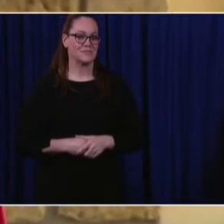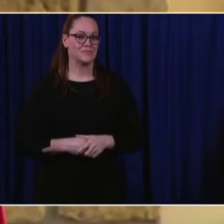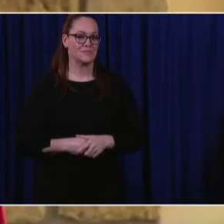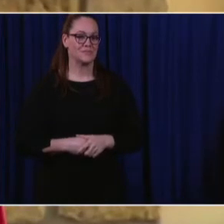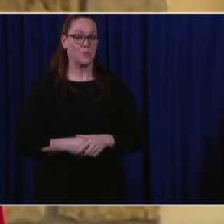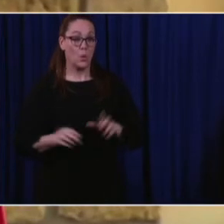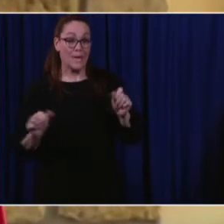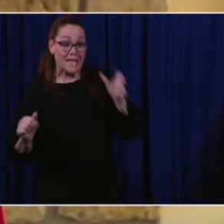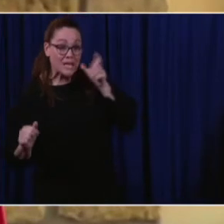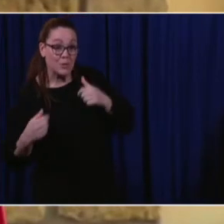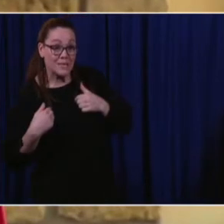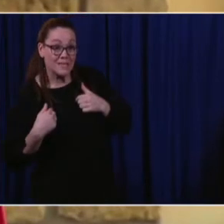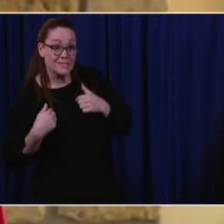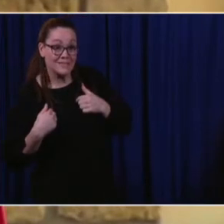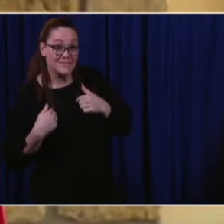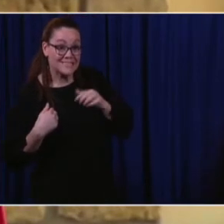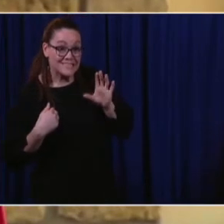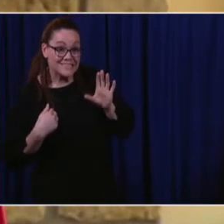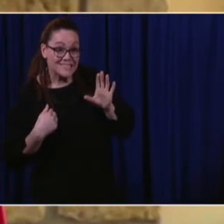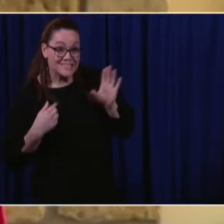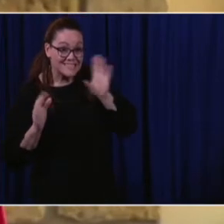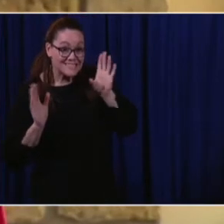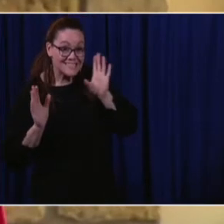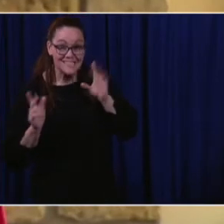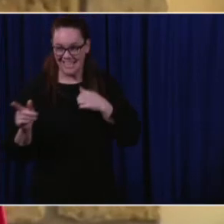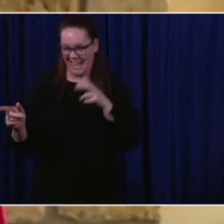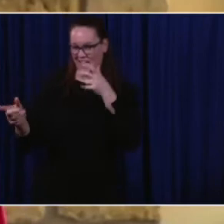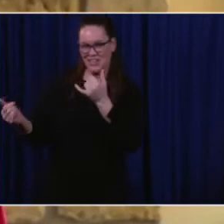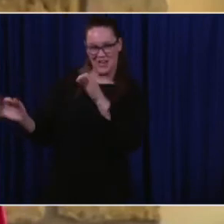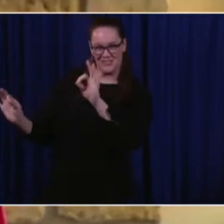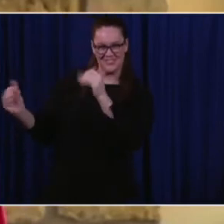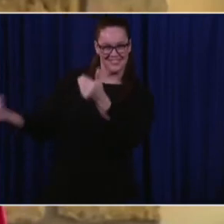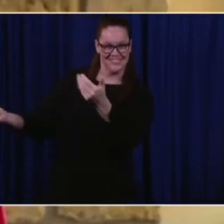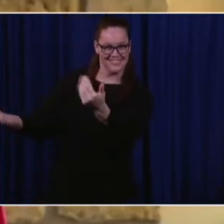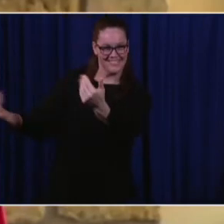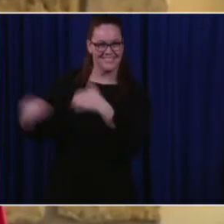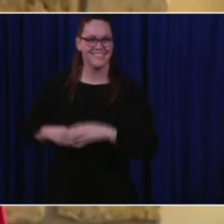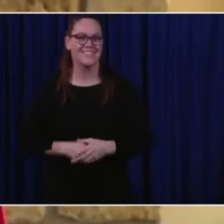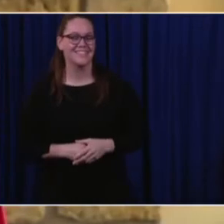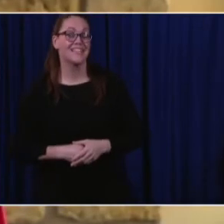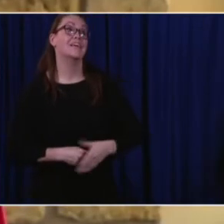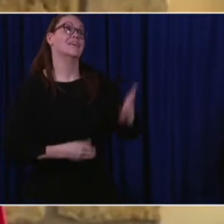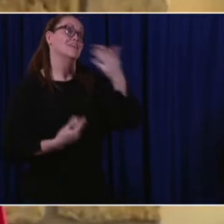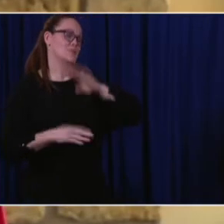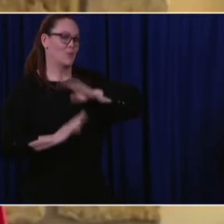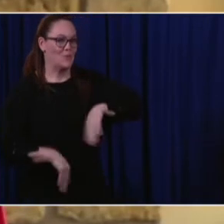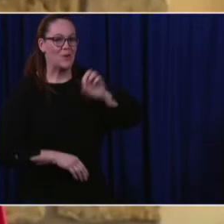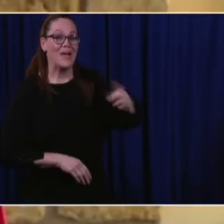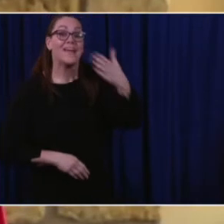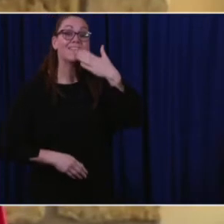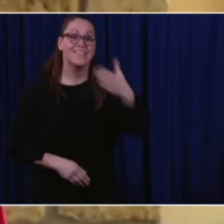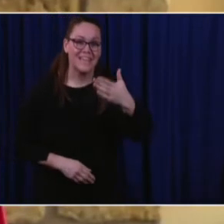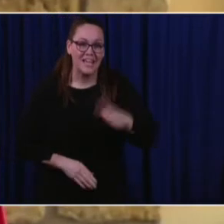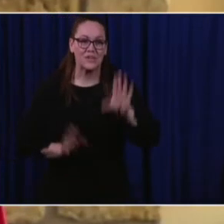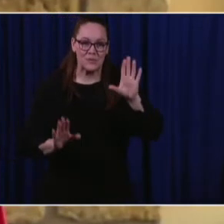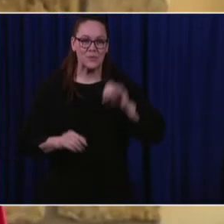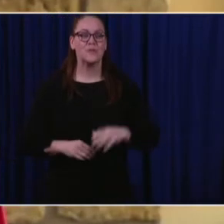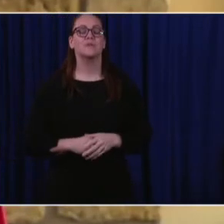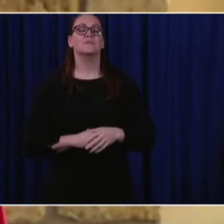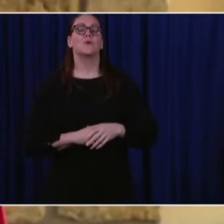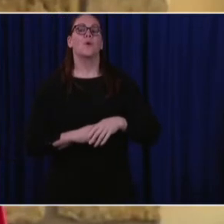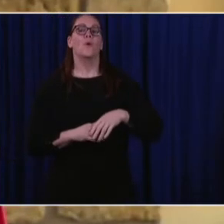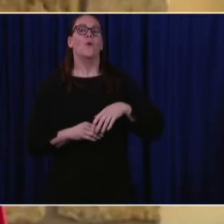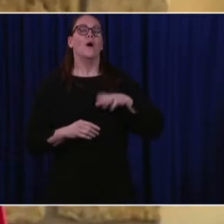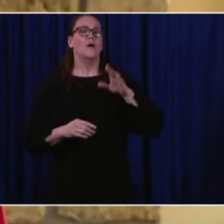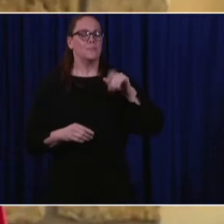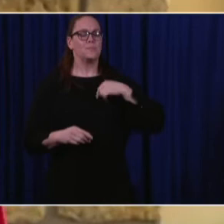How's this? Unmuted? You're unmuted. Yes. You're good. You got it. Thank you, Governor. Thank you, Dan. A lot of evidence is being